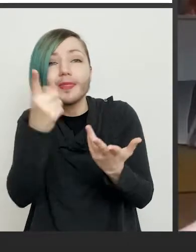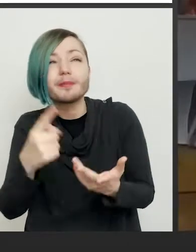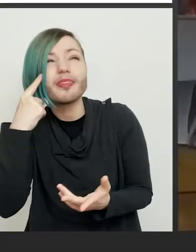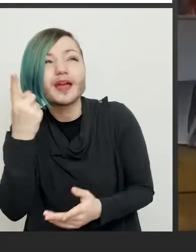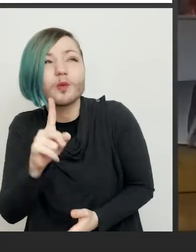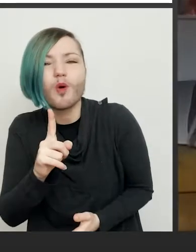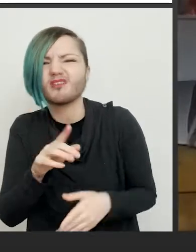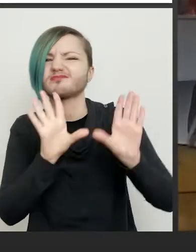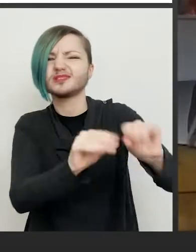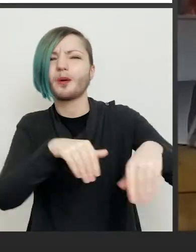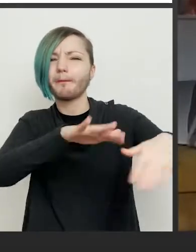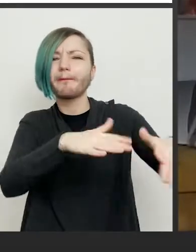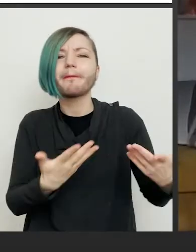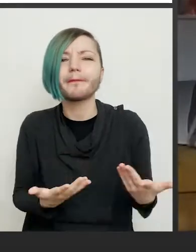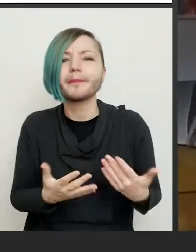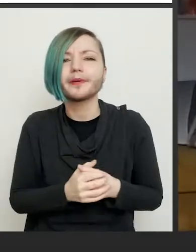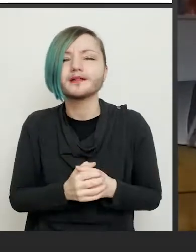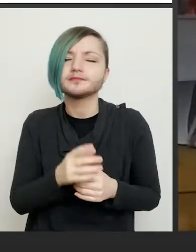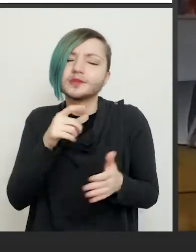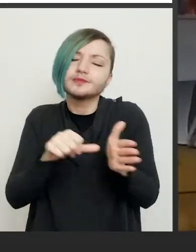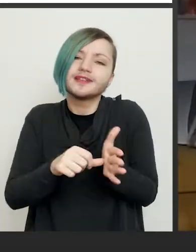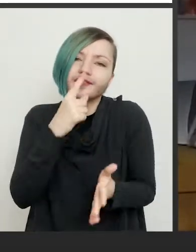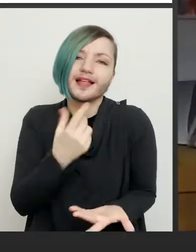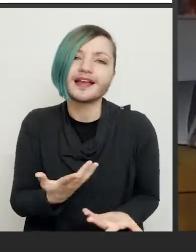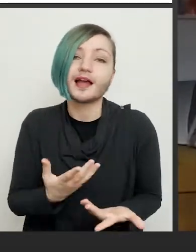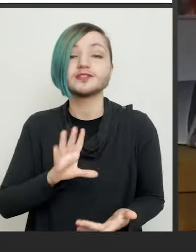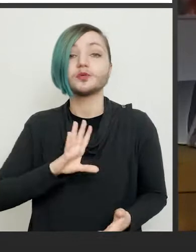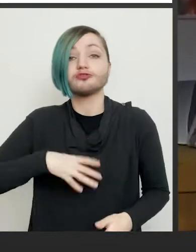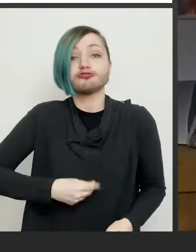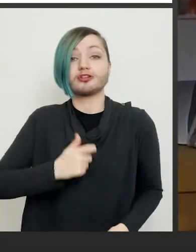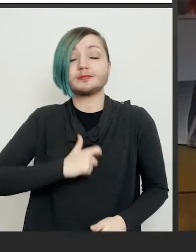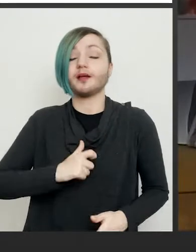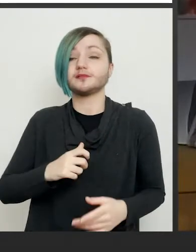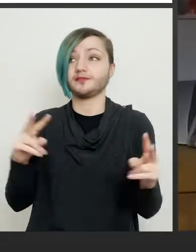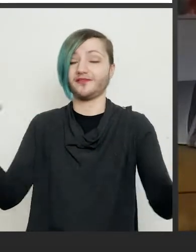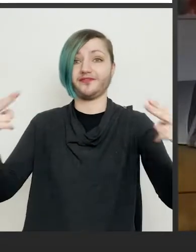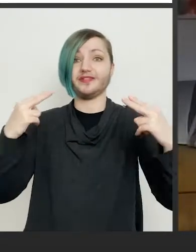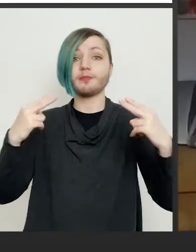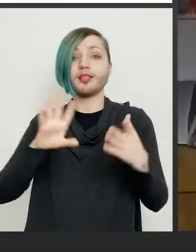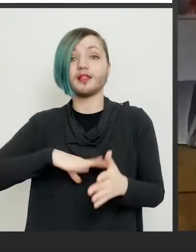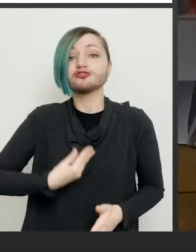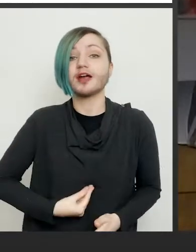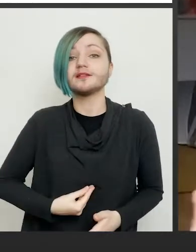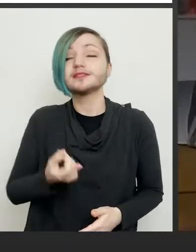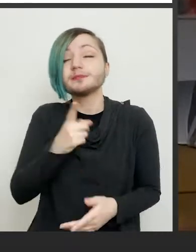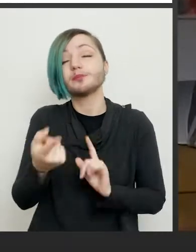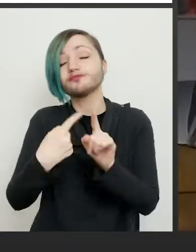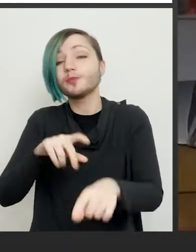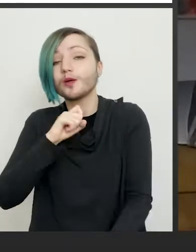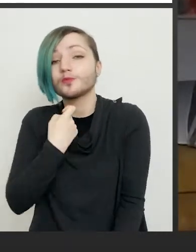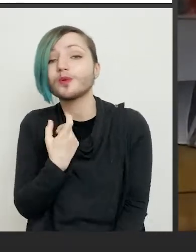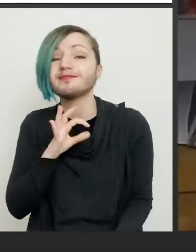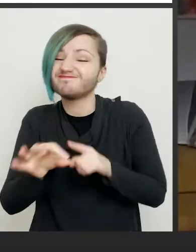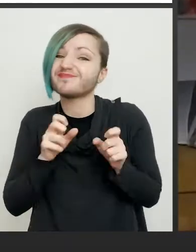us. Obviously it can be difficult, because if you're a trans person that's visibly trans in society, people will respond to you